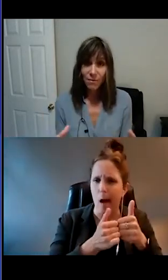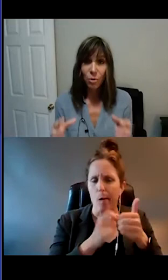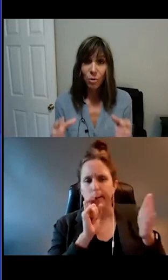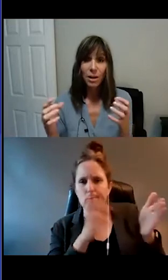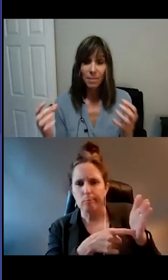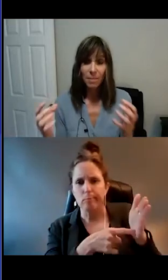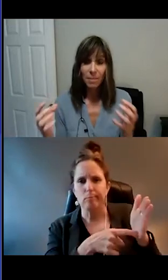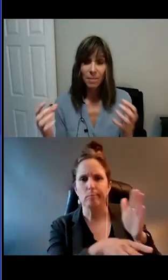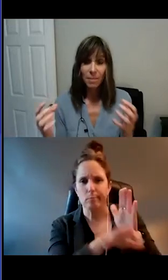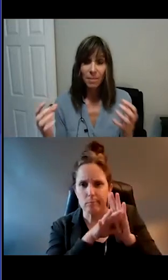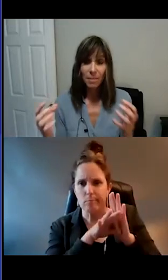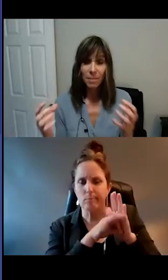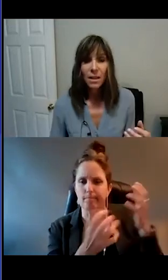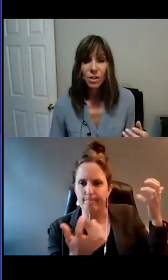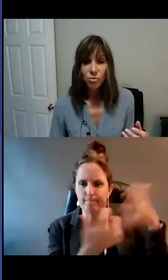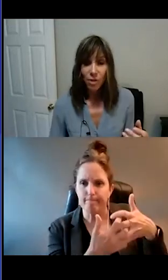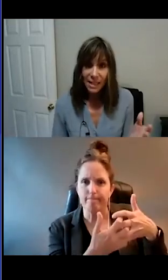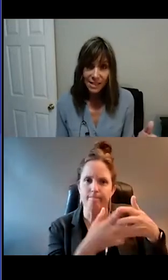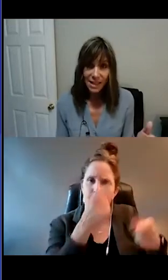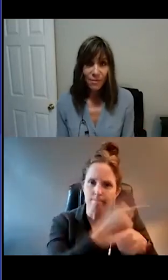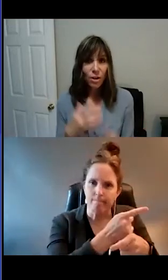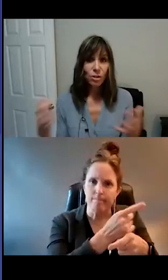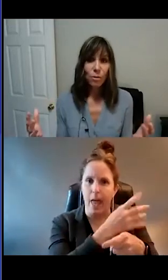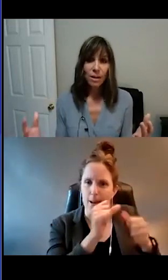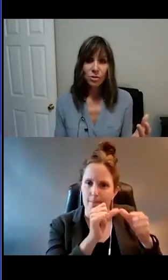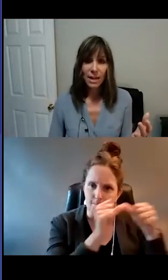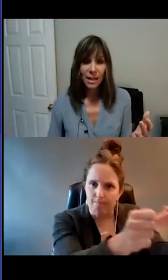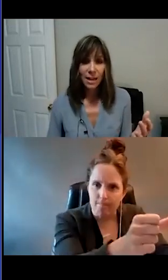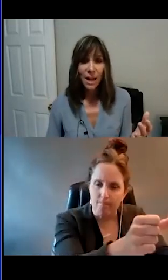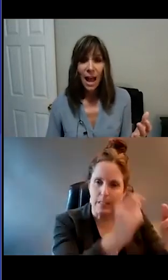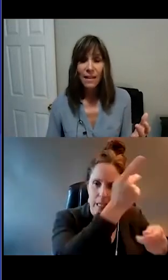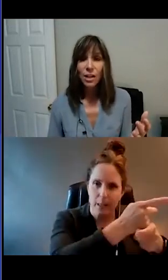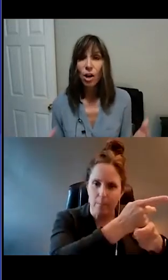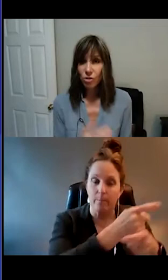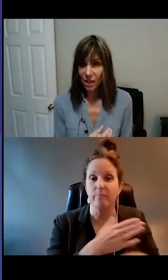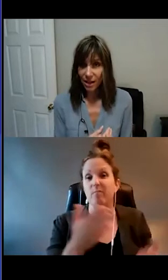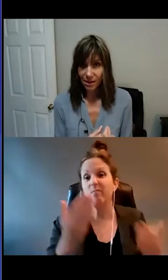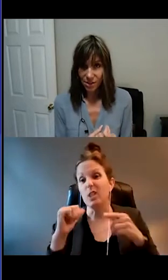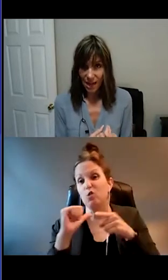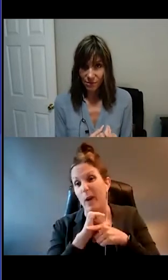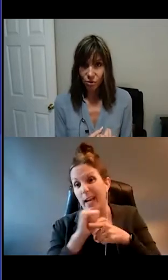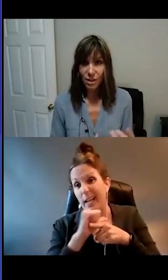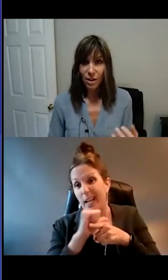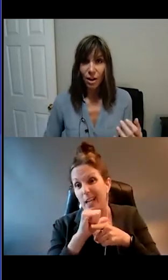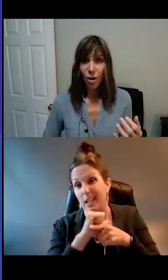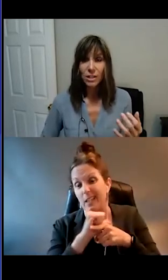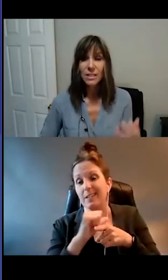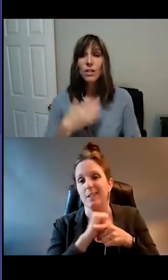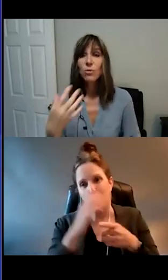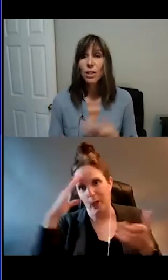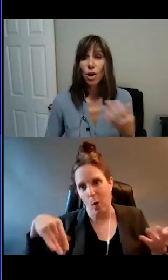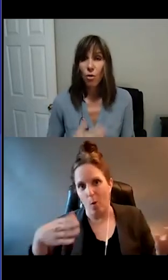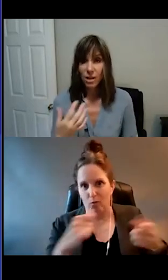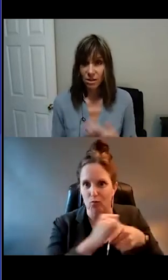right staff who are going to be a good fit? Training staff, we all know about training. And then coaching of staff so that they